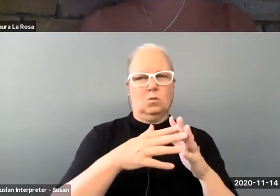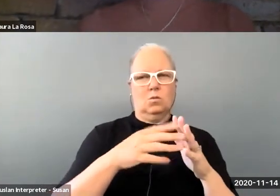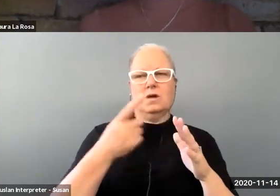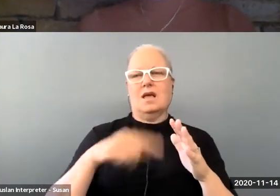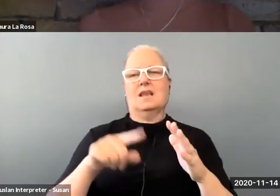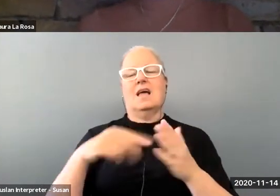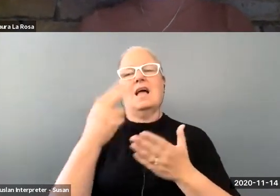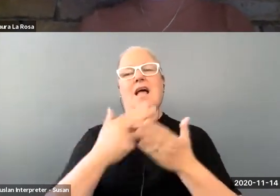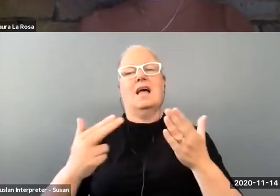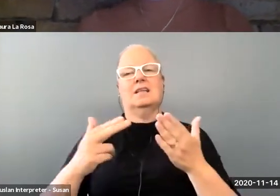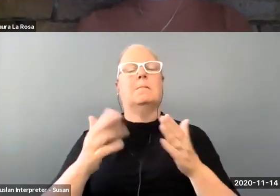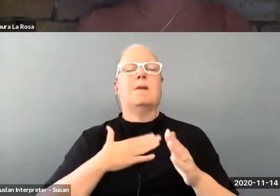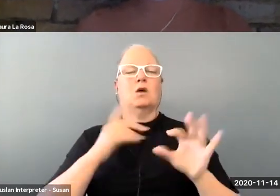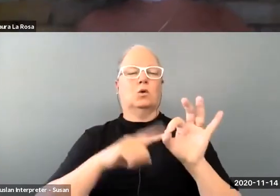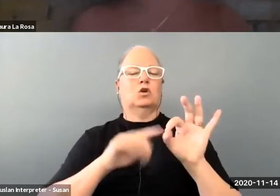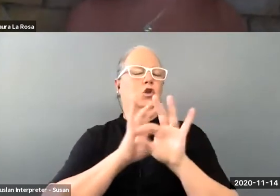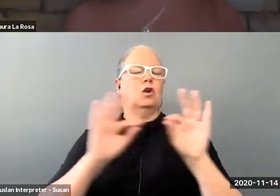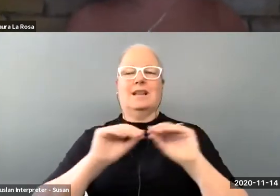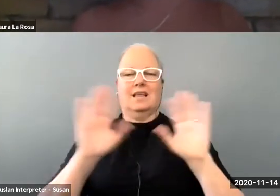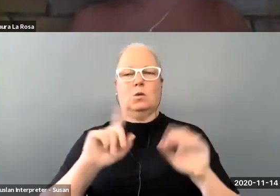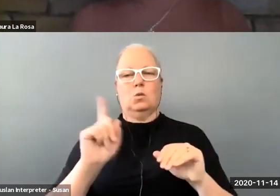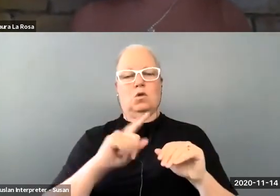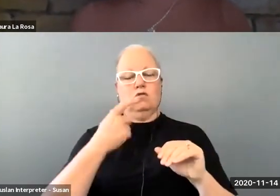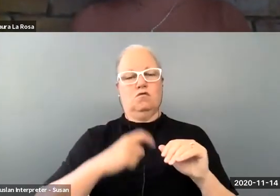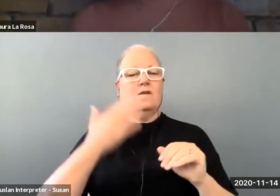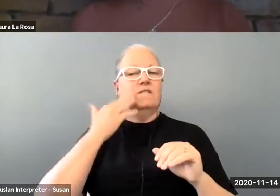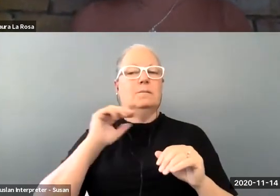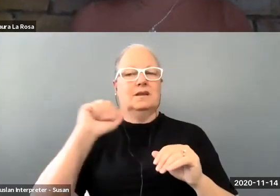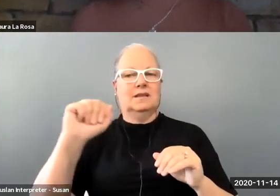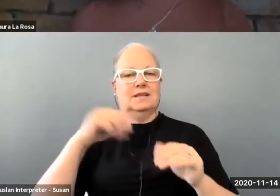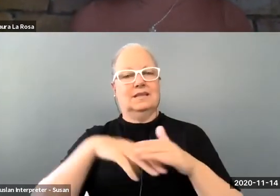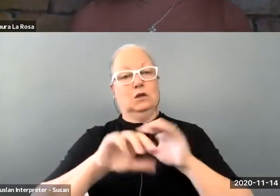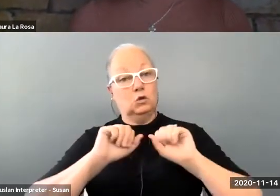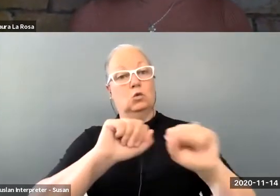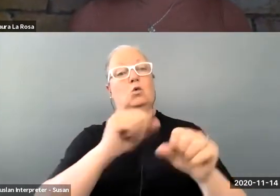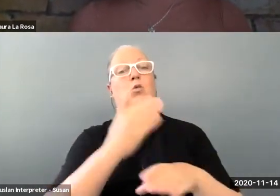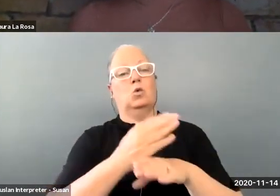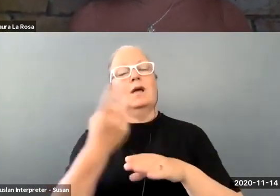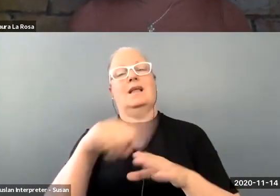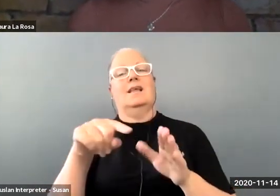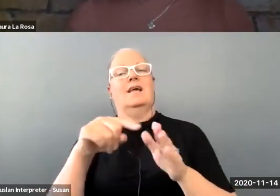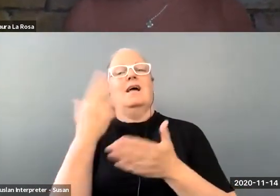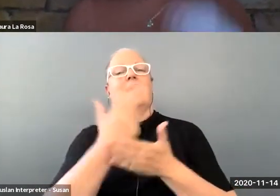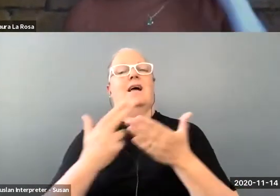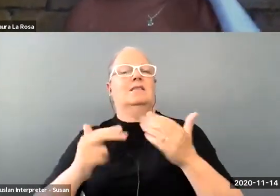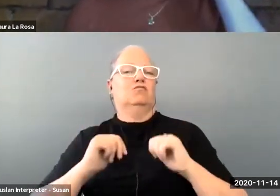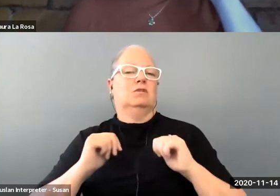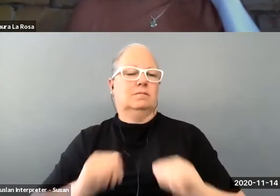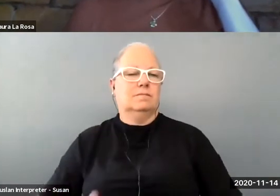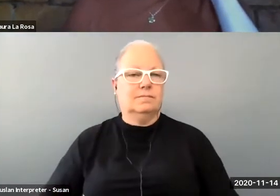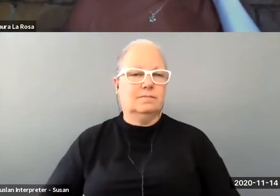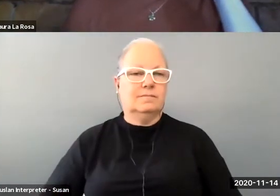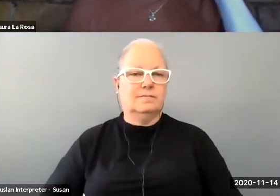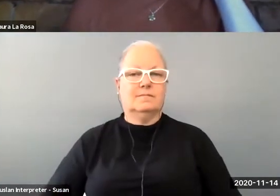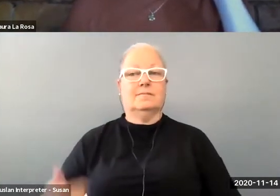Sorry, my question wasn't very clear. So what's the role of feminism in your own work and arts practice? I'll just say really